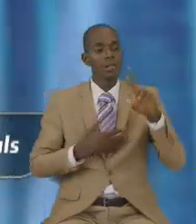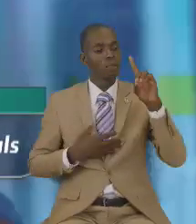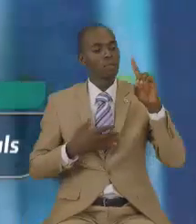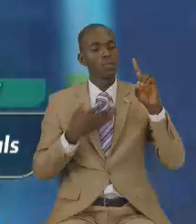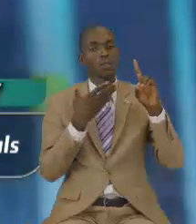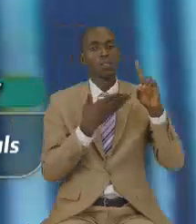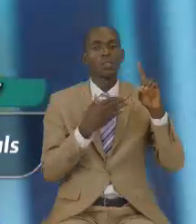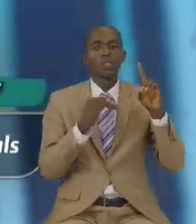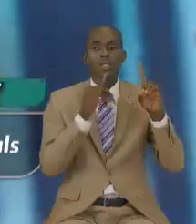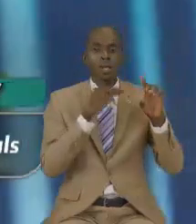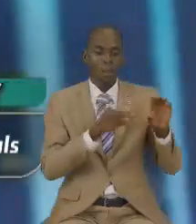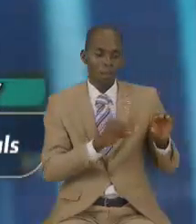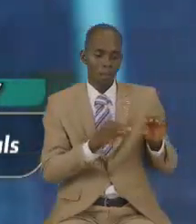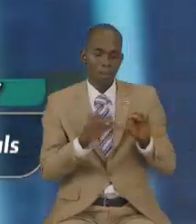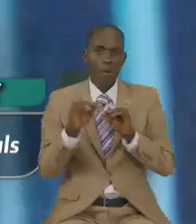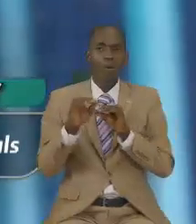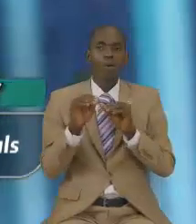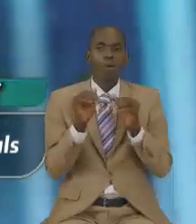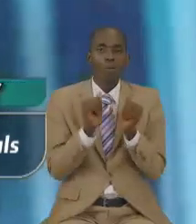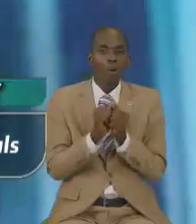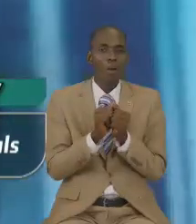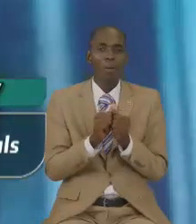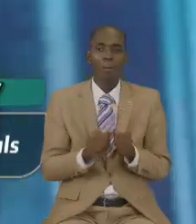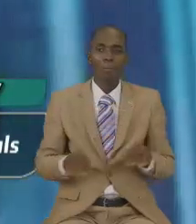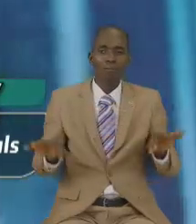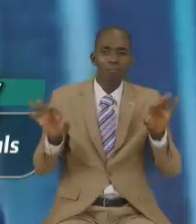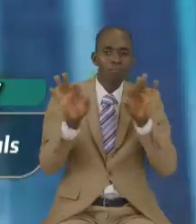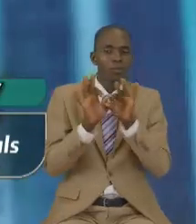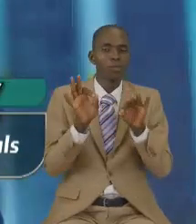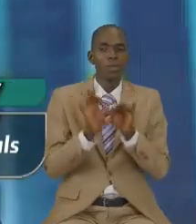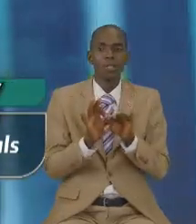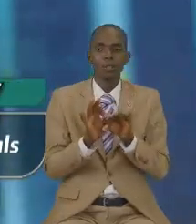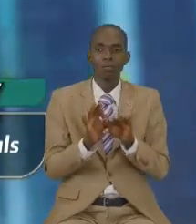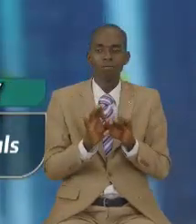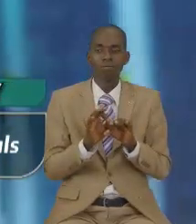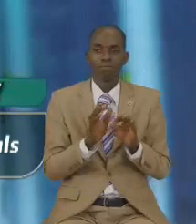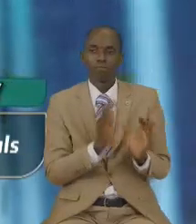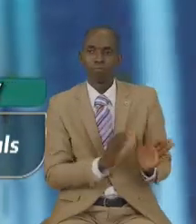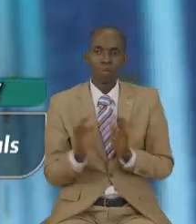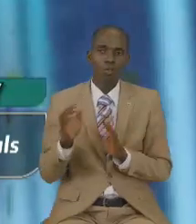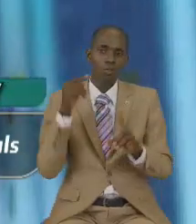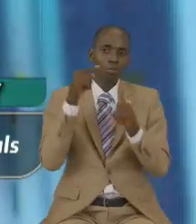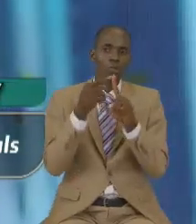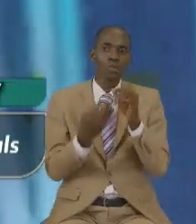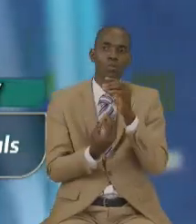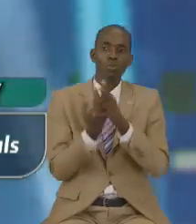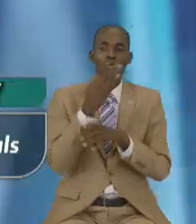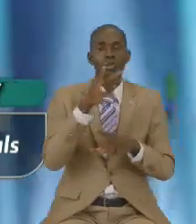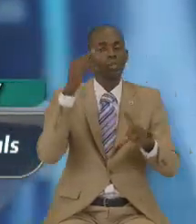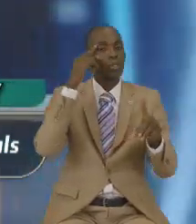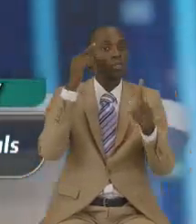with meaningful motives towards growth and growing.